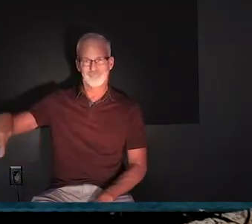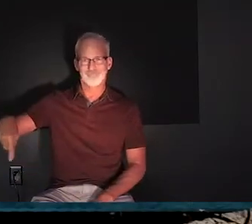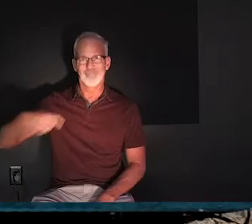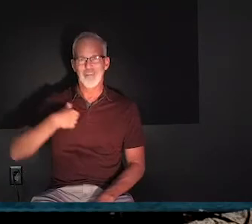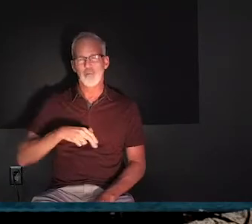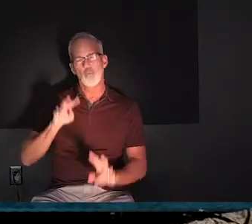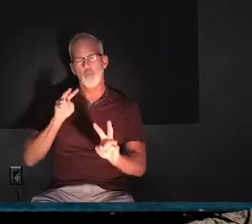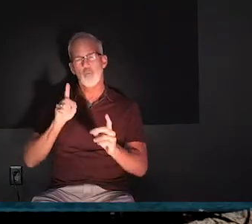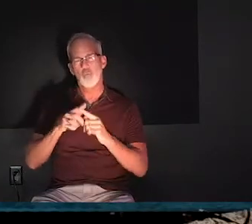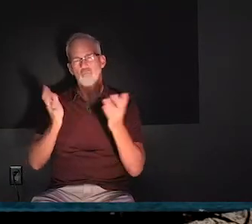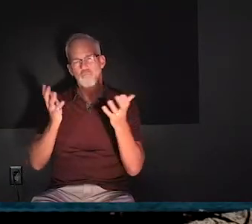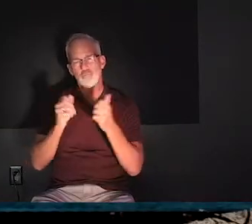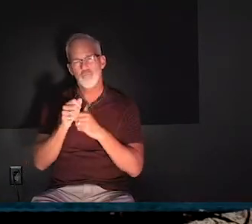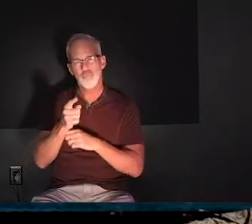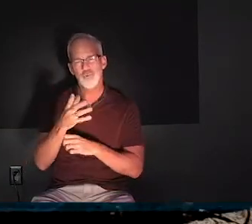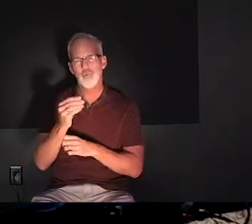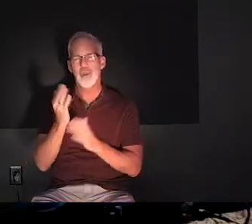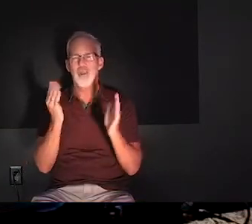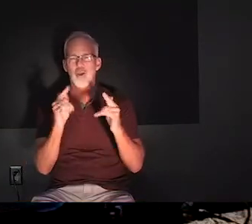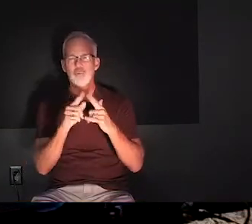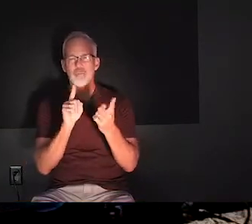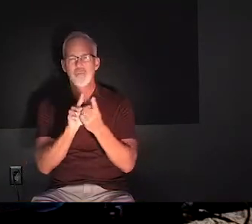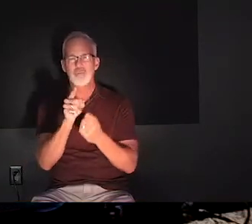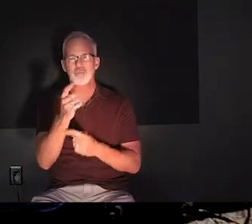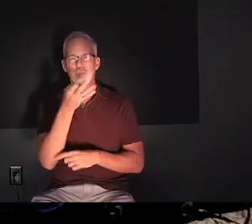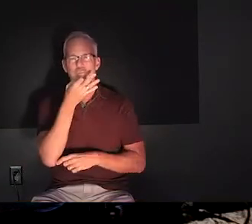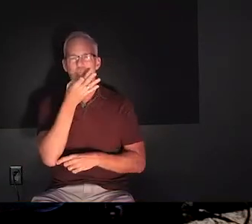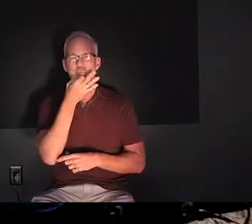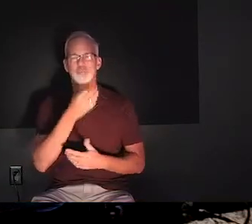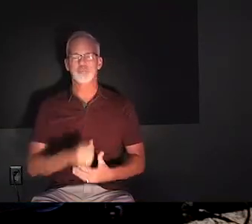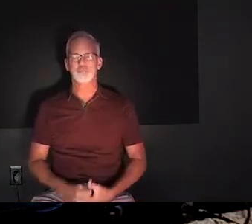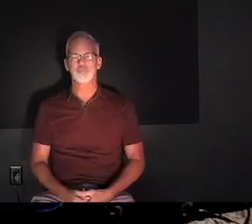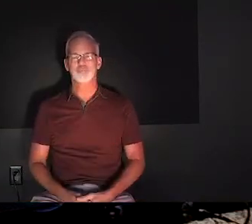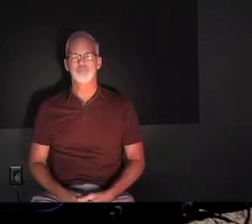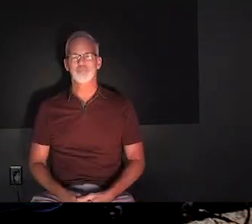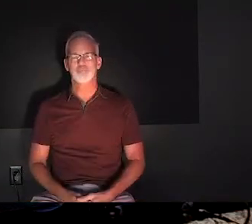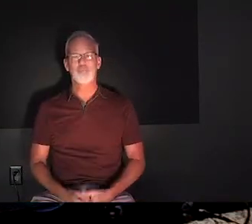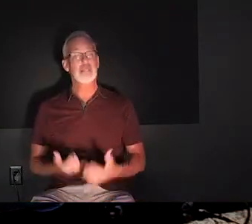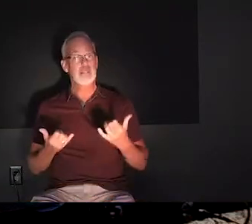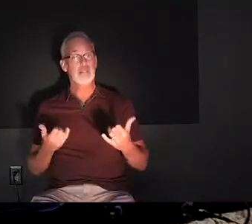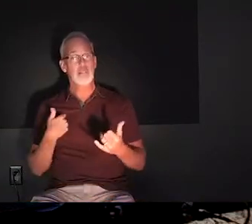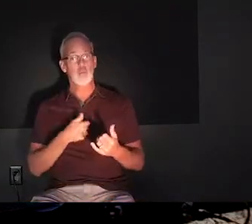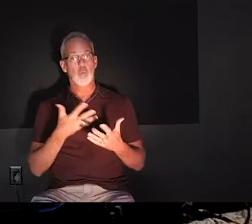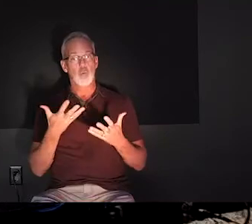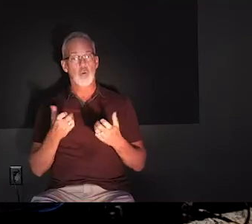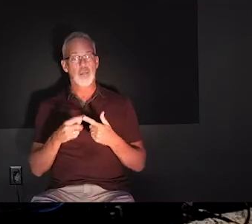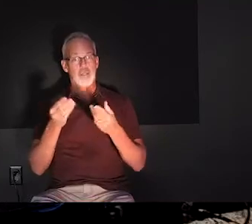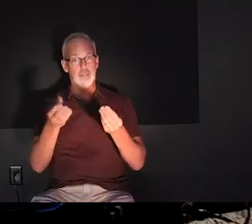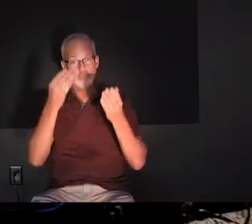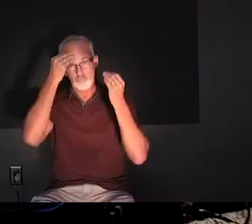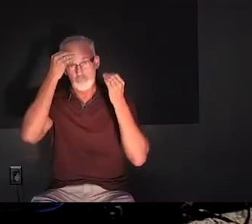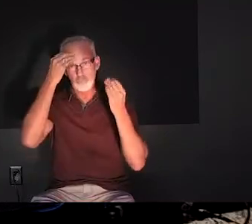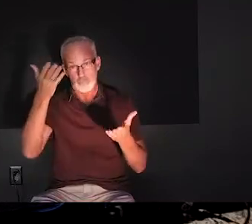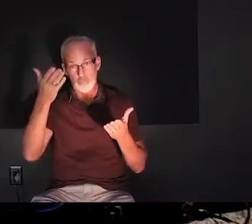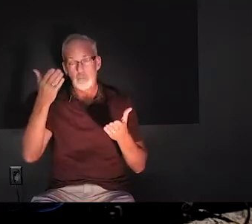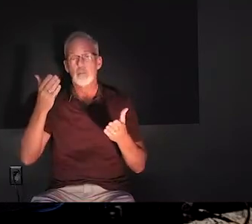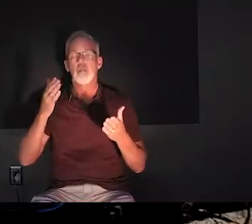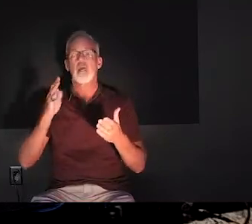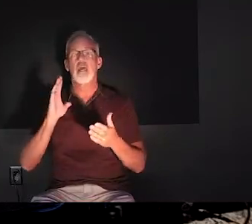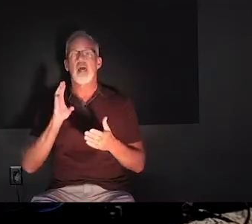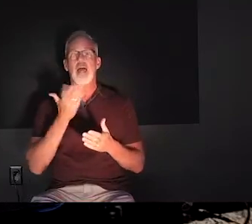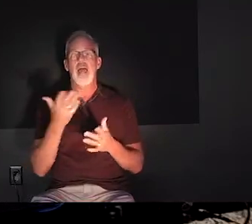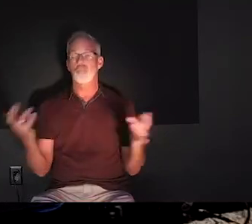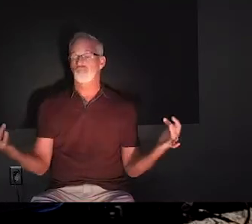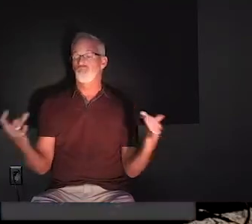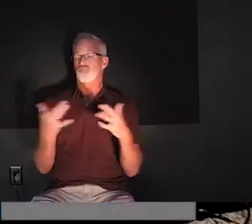forward to talking with you, and we hope to meet you really soon. Today, we want to give you an update on our steps to regathering